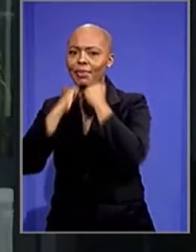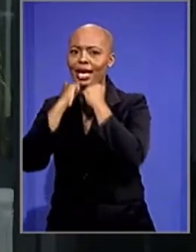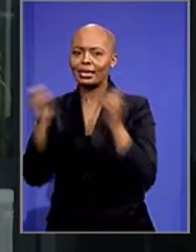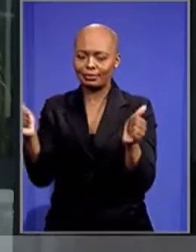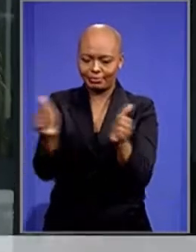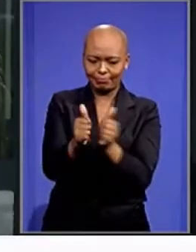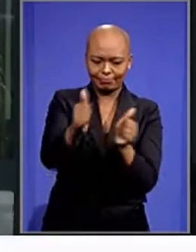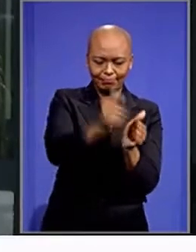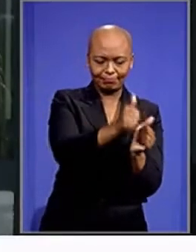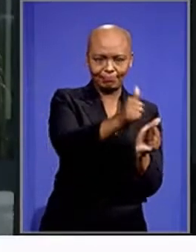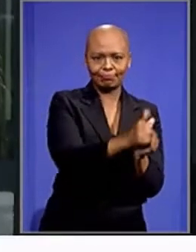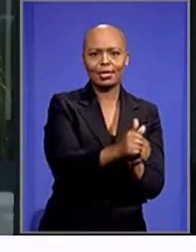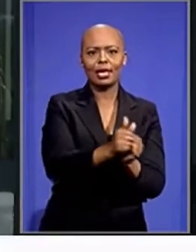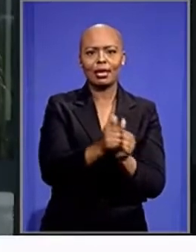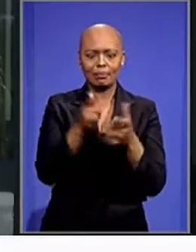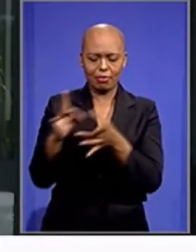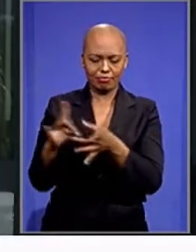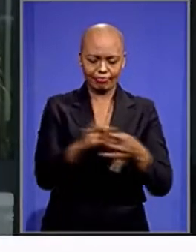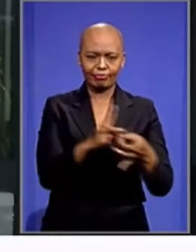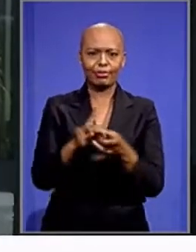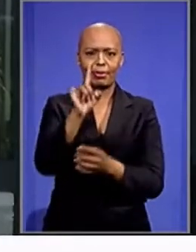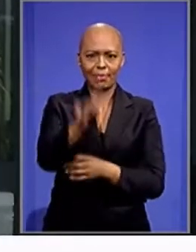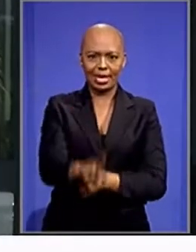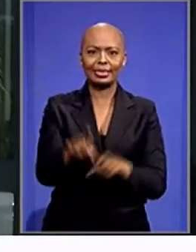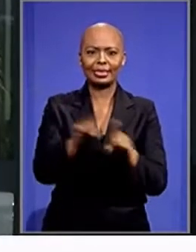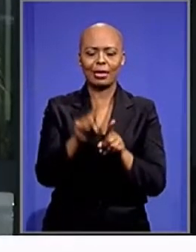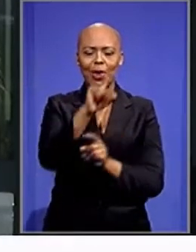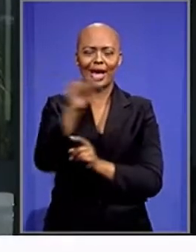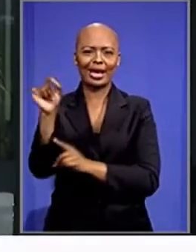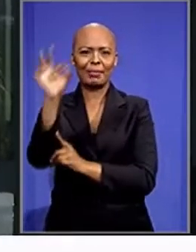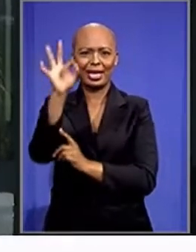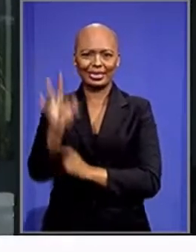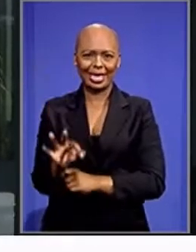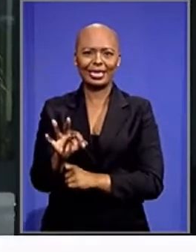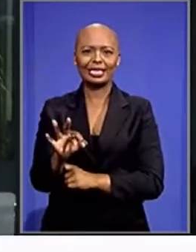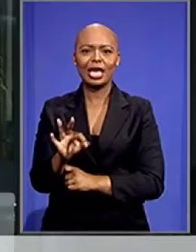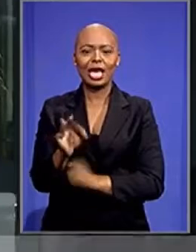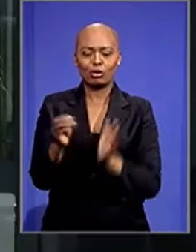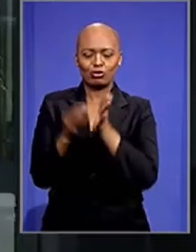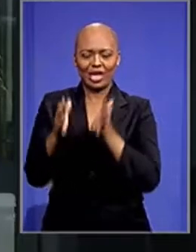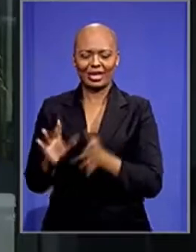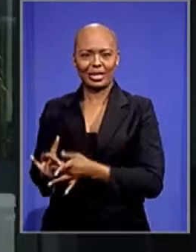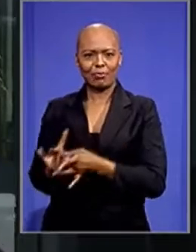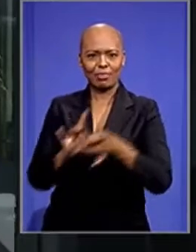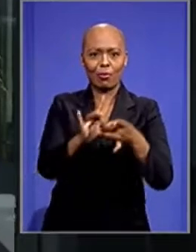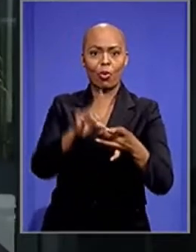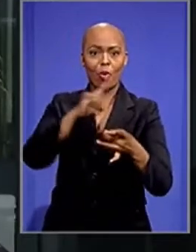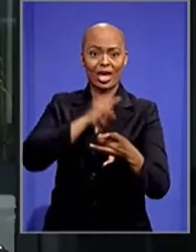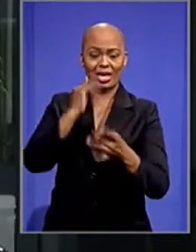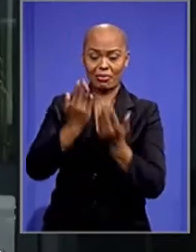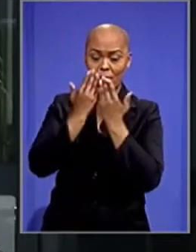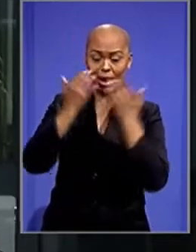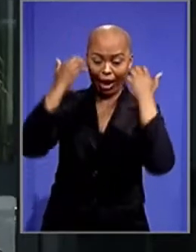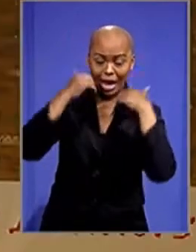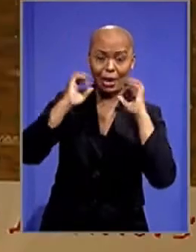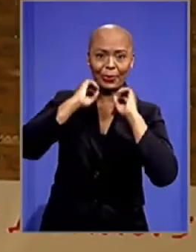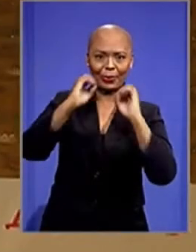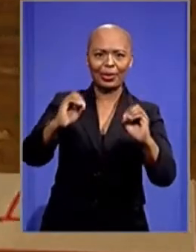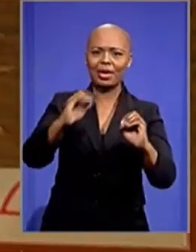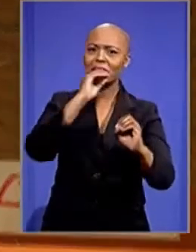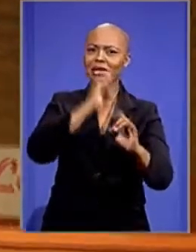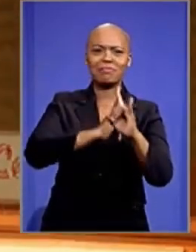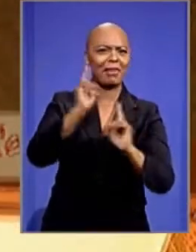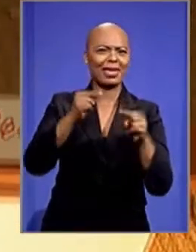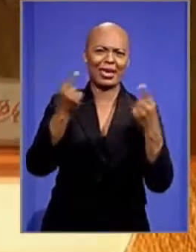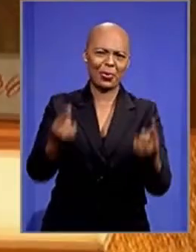100% commitment from the students as well, because without their hard work, their dedication, none of this would be possible.